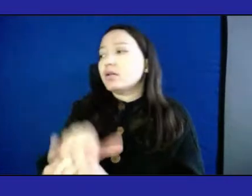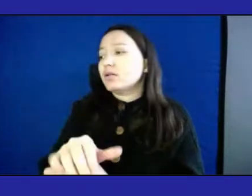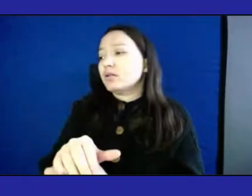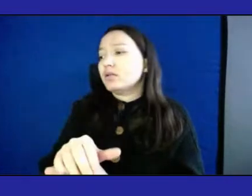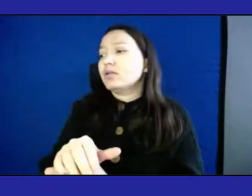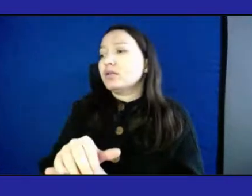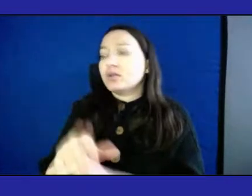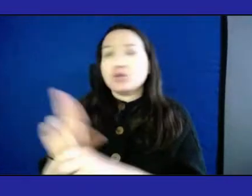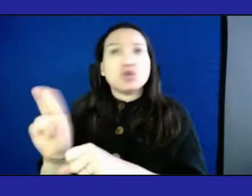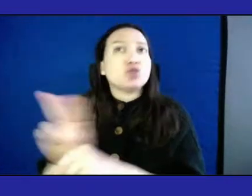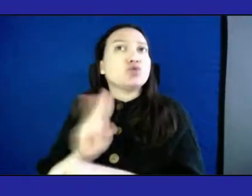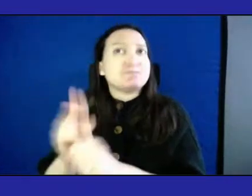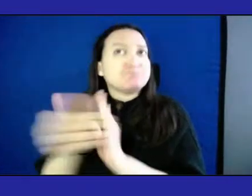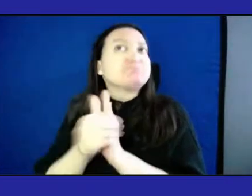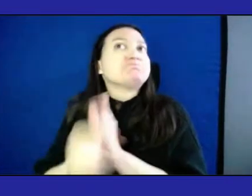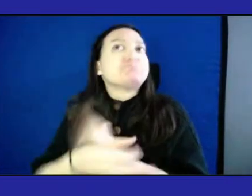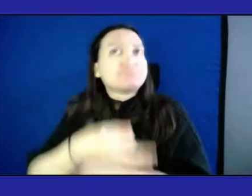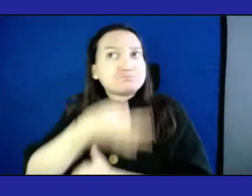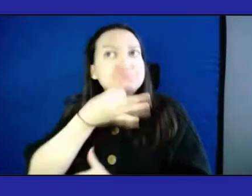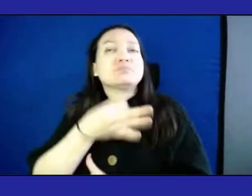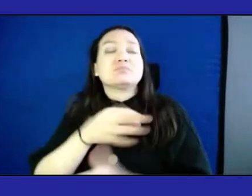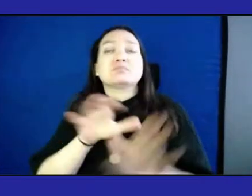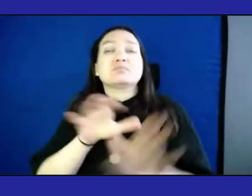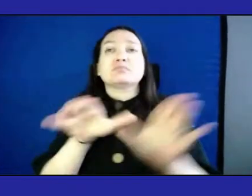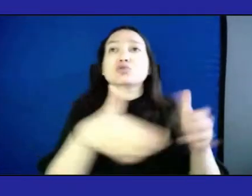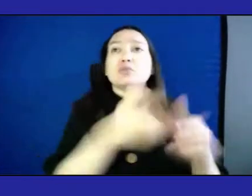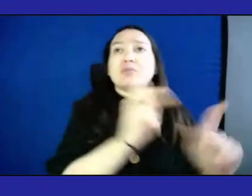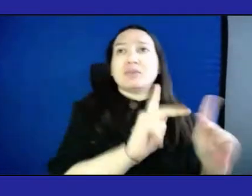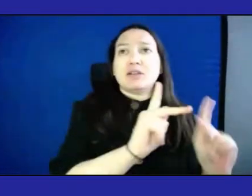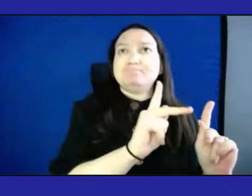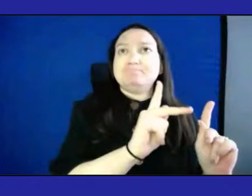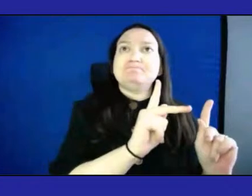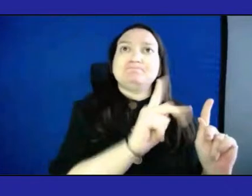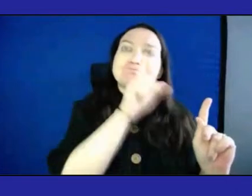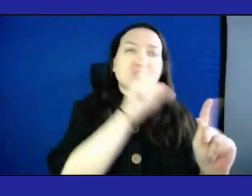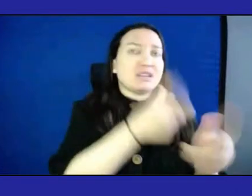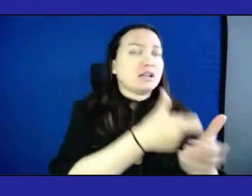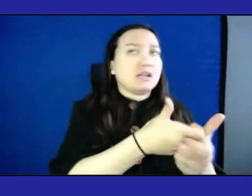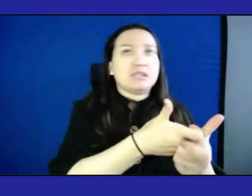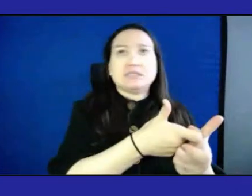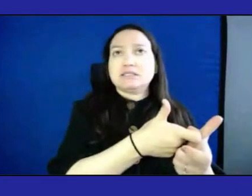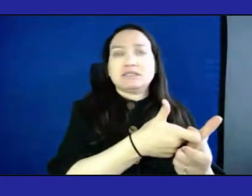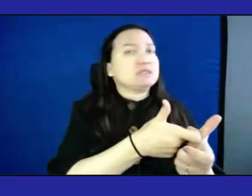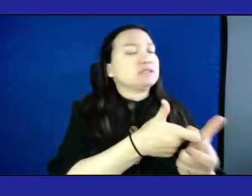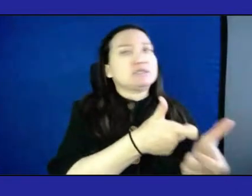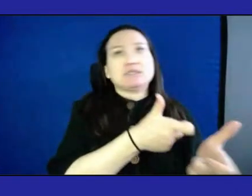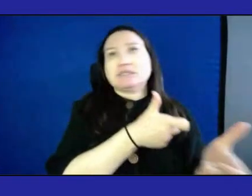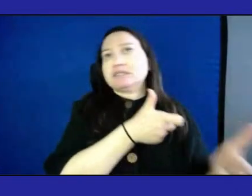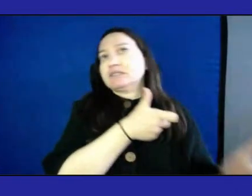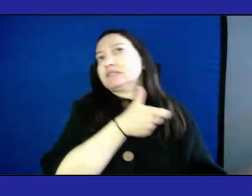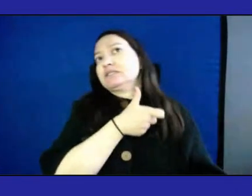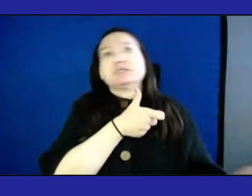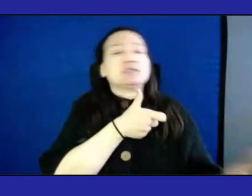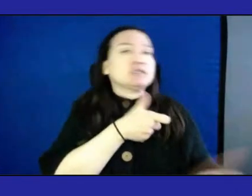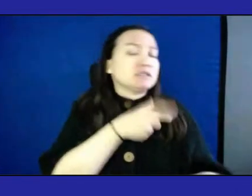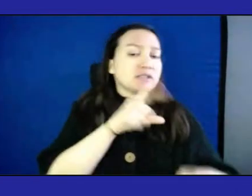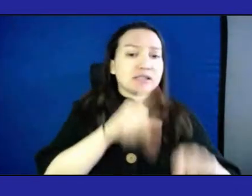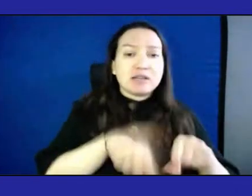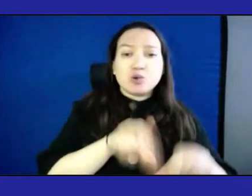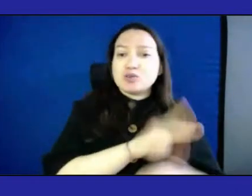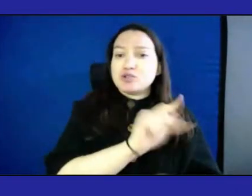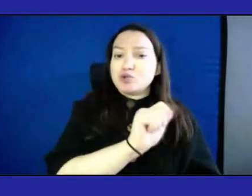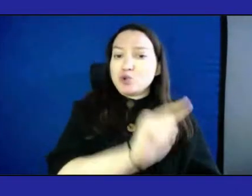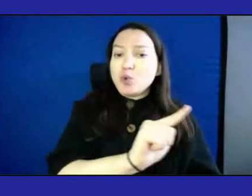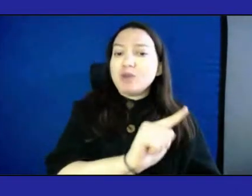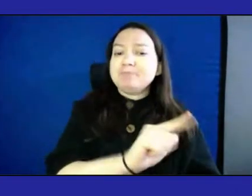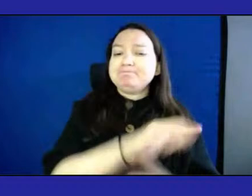them really well. And there's a group of people who are very far from being able to use these tools, and it includes all